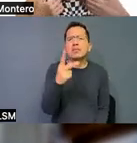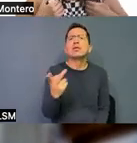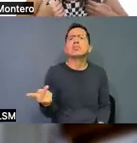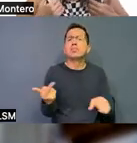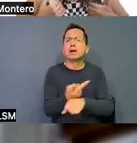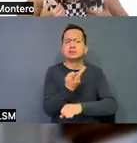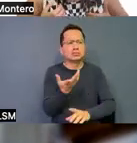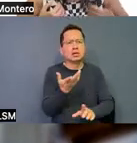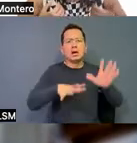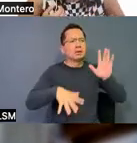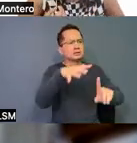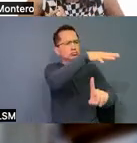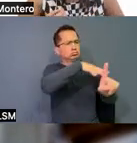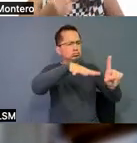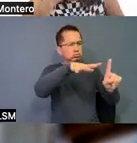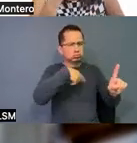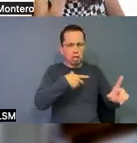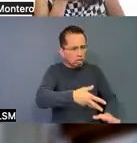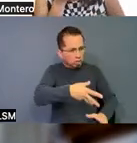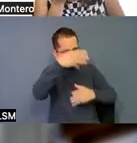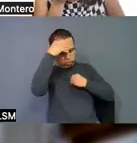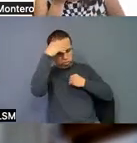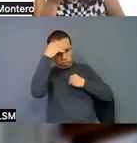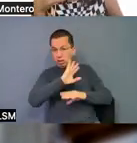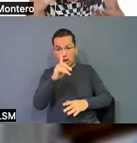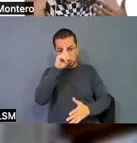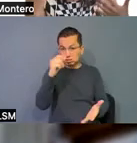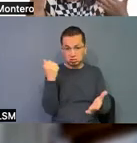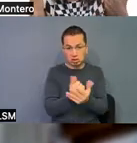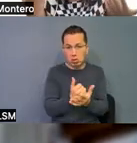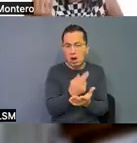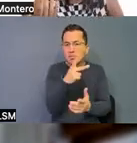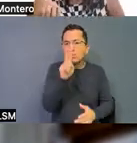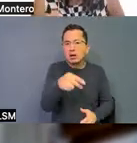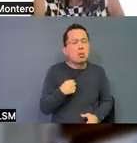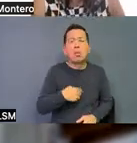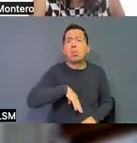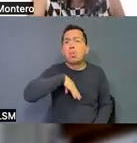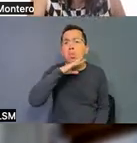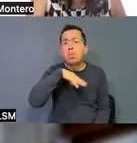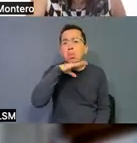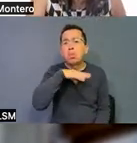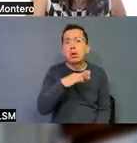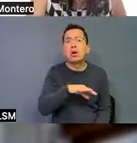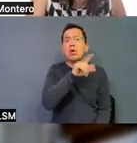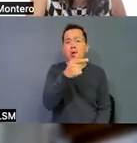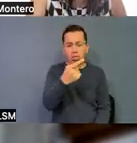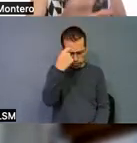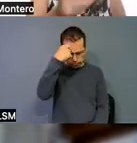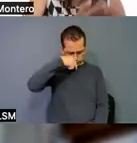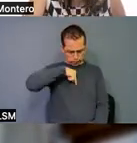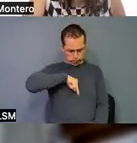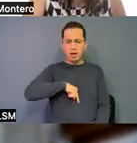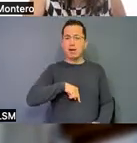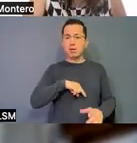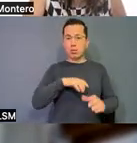carrying in our bodies and our systems and our tissues until we pay attention to what's going on inside of ourselves. So all